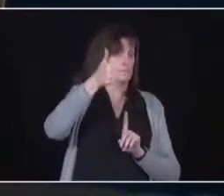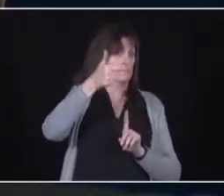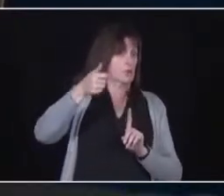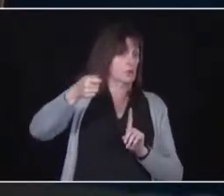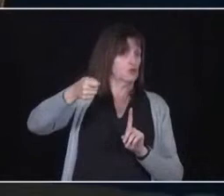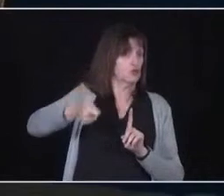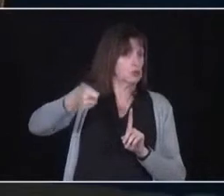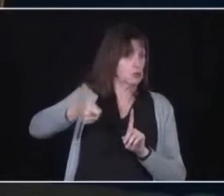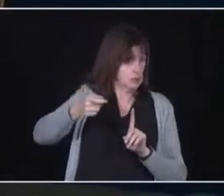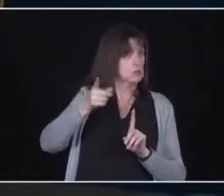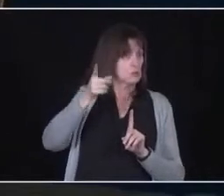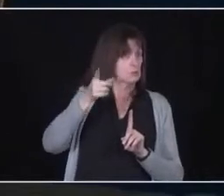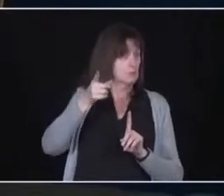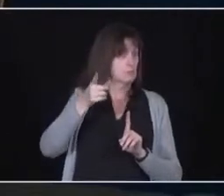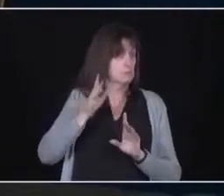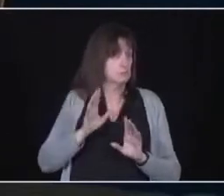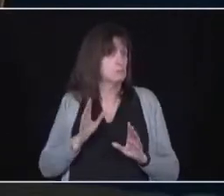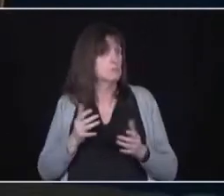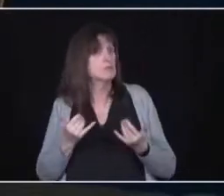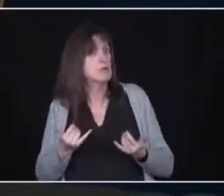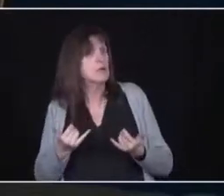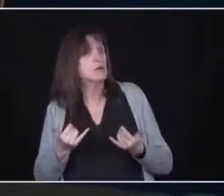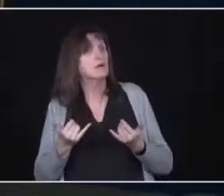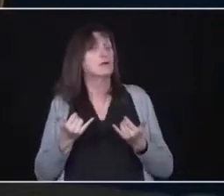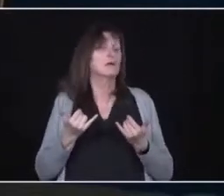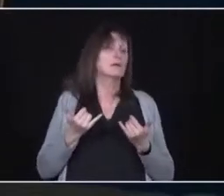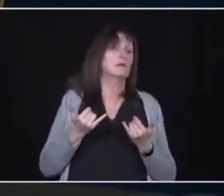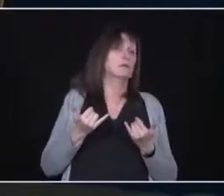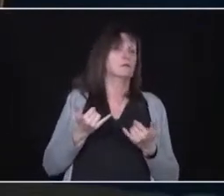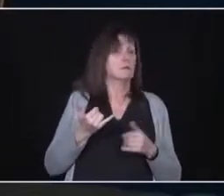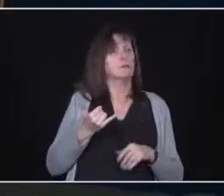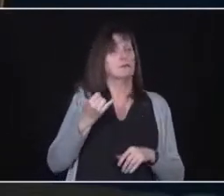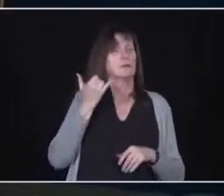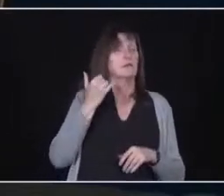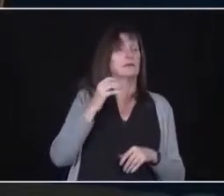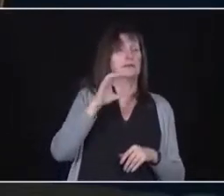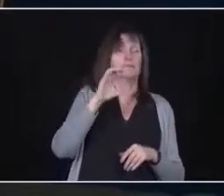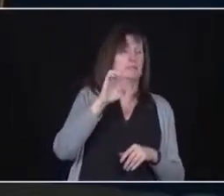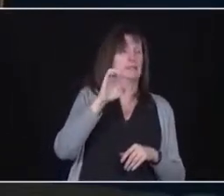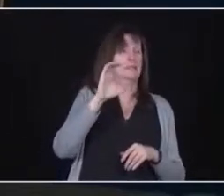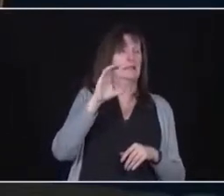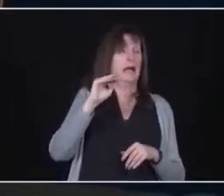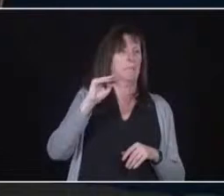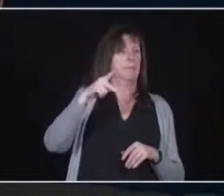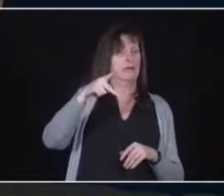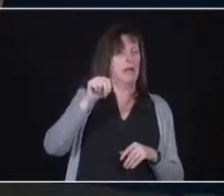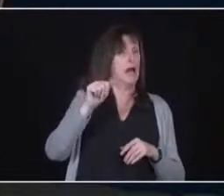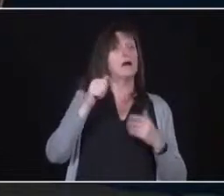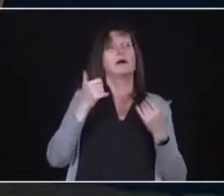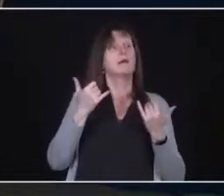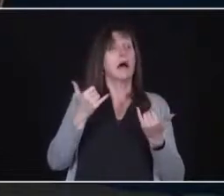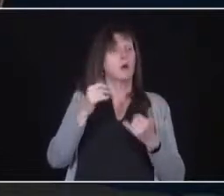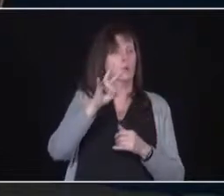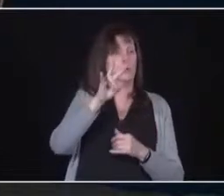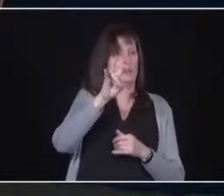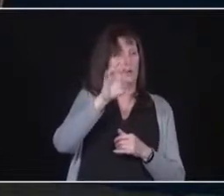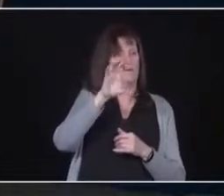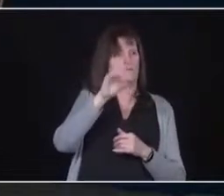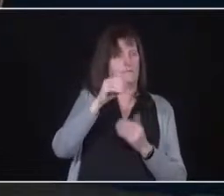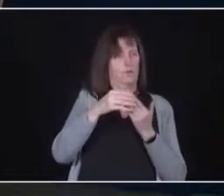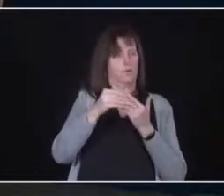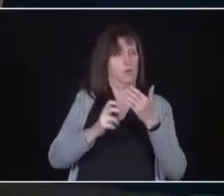an order under the EMCPA, then it is $750, as I understand it. In terms of